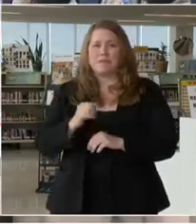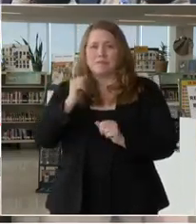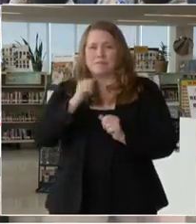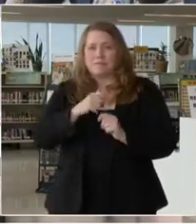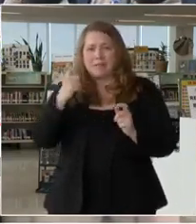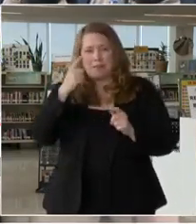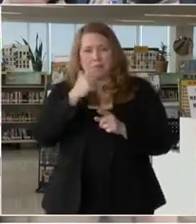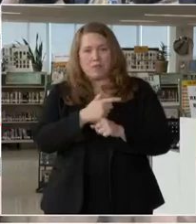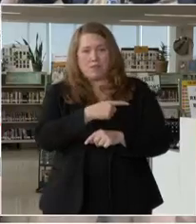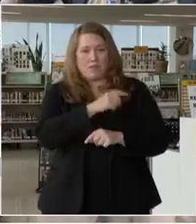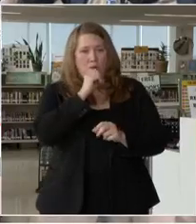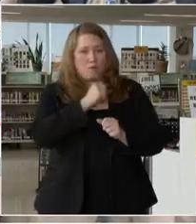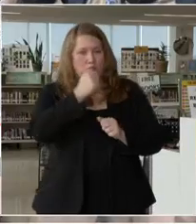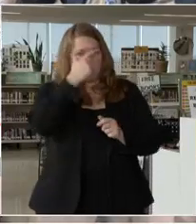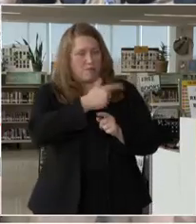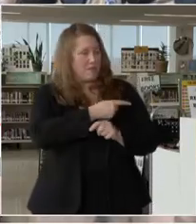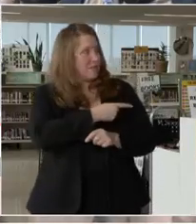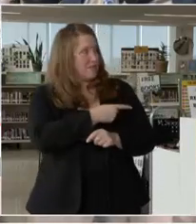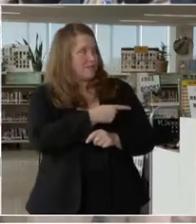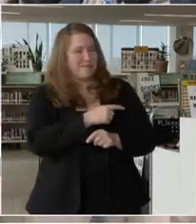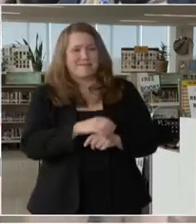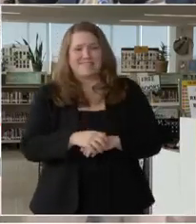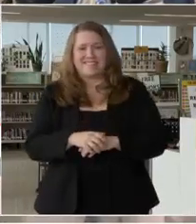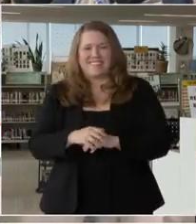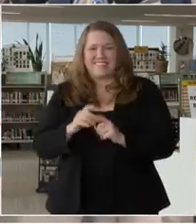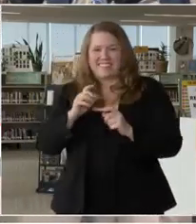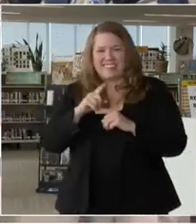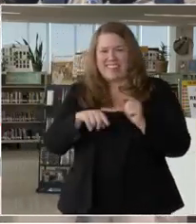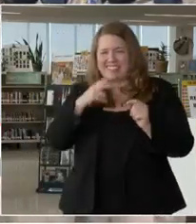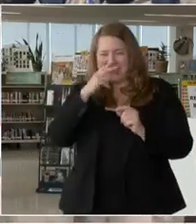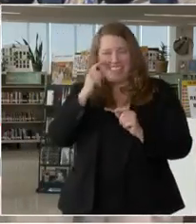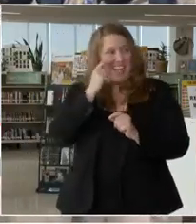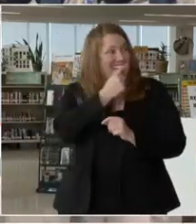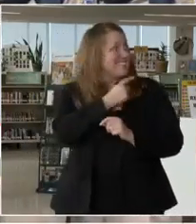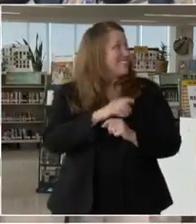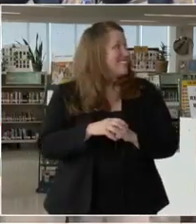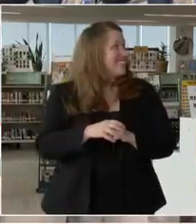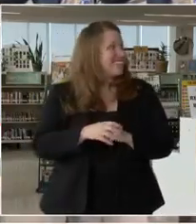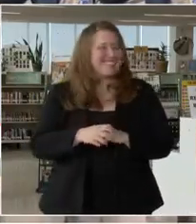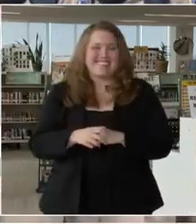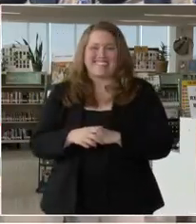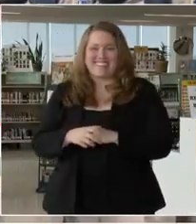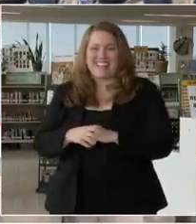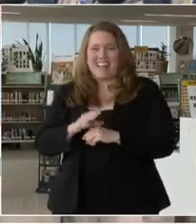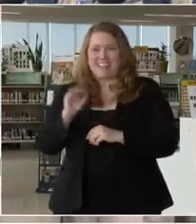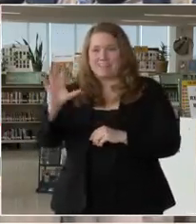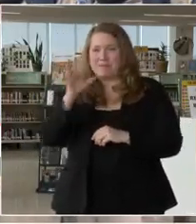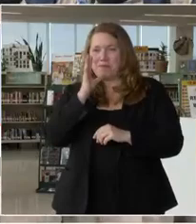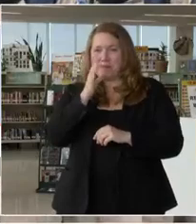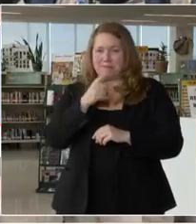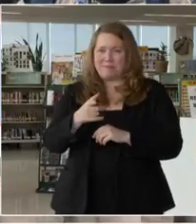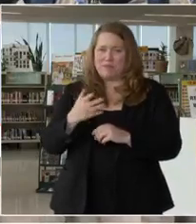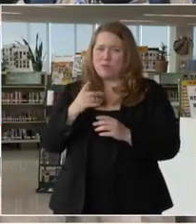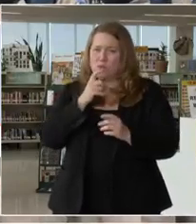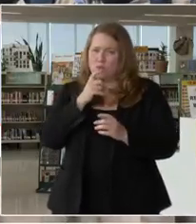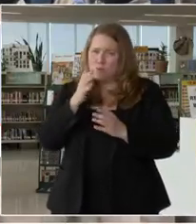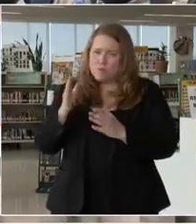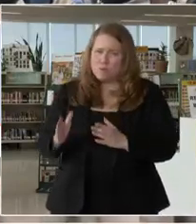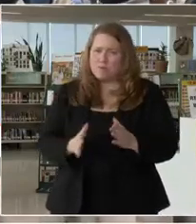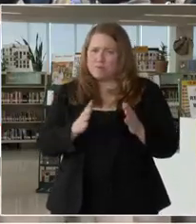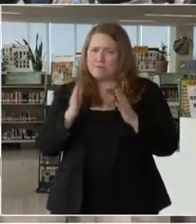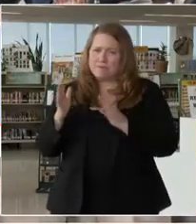His older brother. Sorry about that. He got those glasses on. I couldn't see his eyes, man. But his older brother and his mom are here. Let's give them a round of applause for supporting